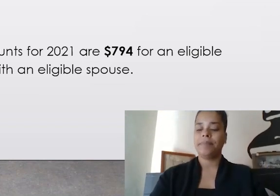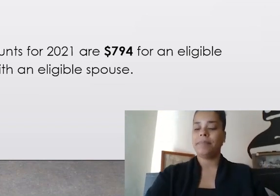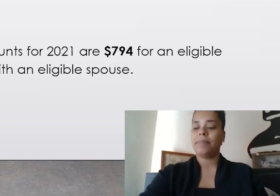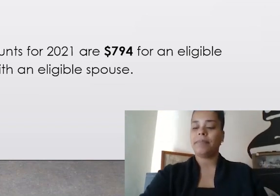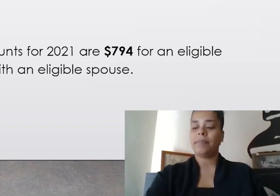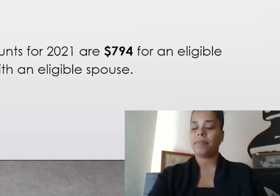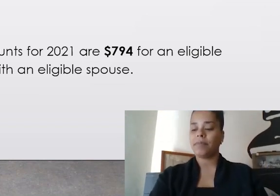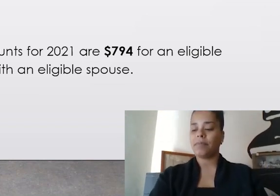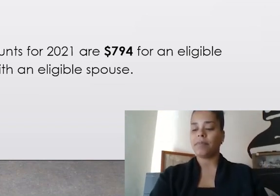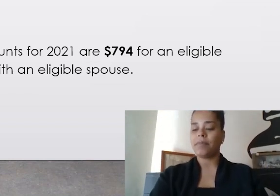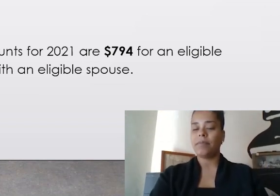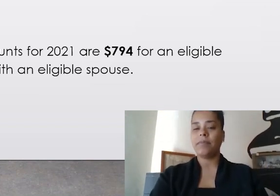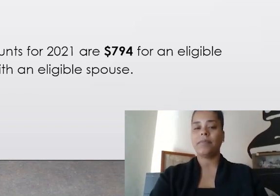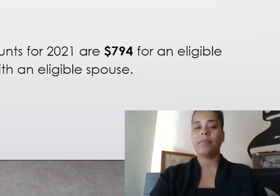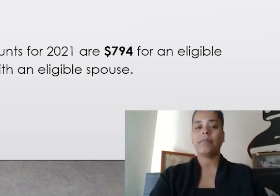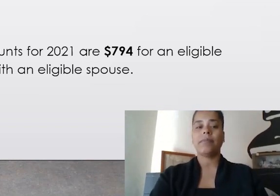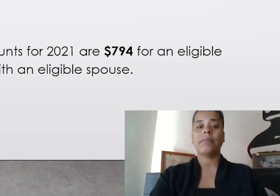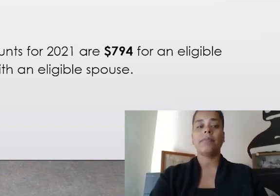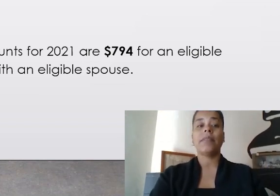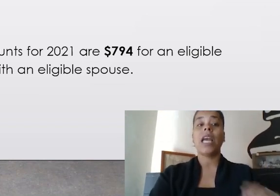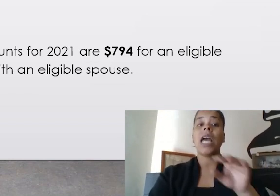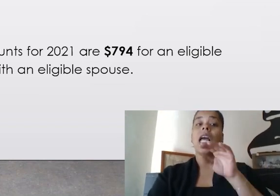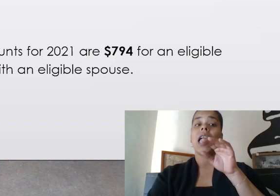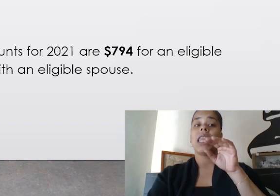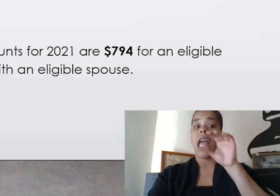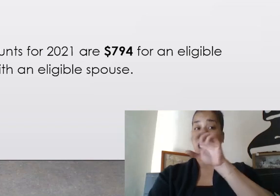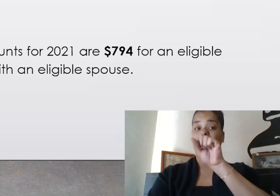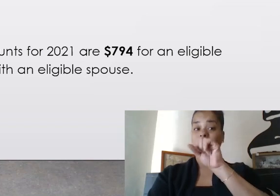For the SSI amounts for 2021,